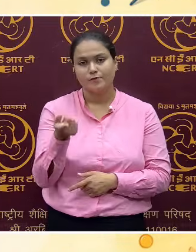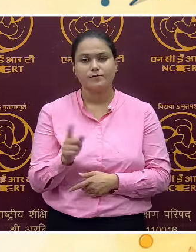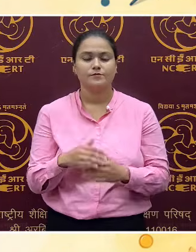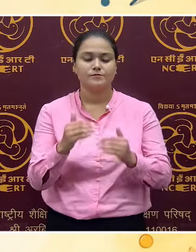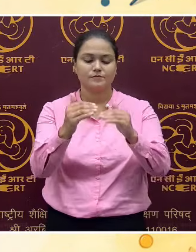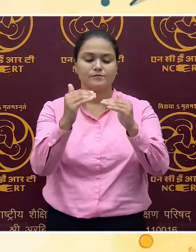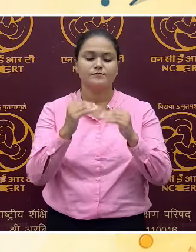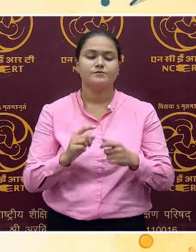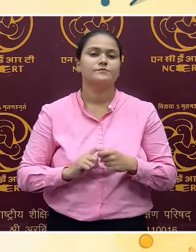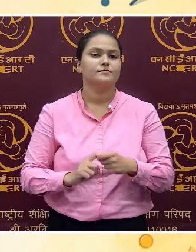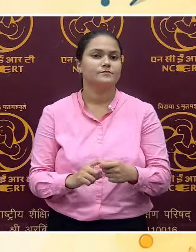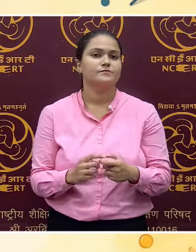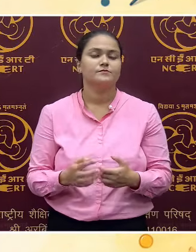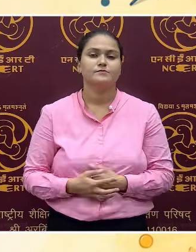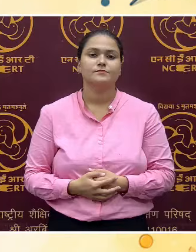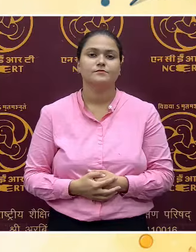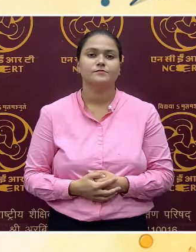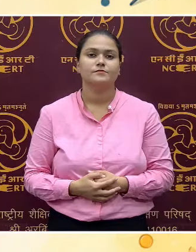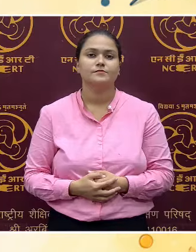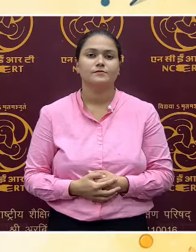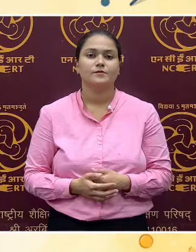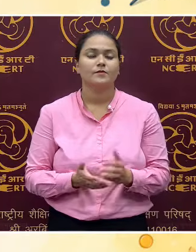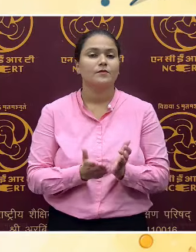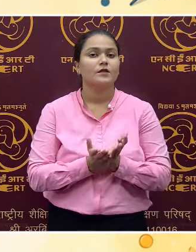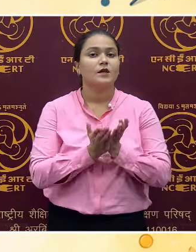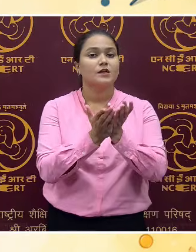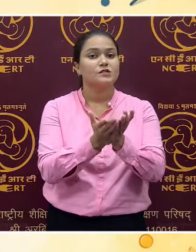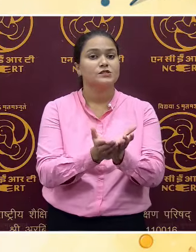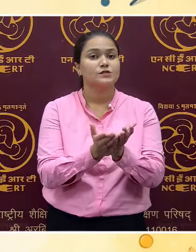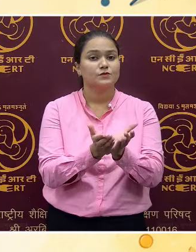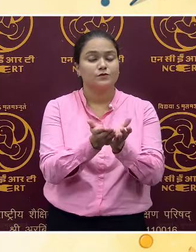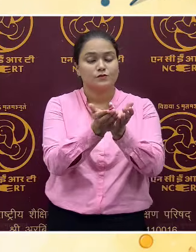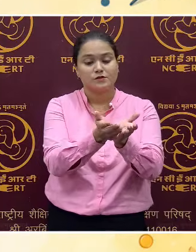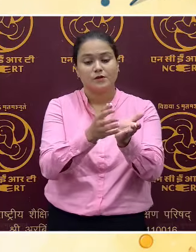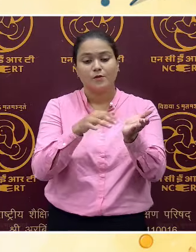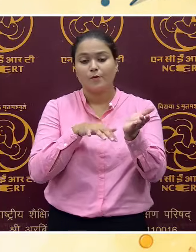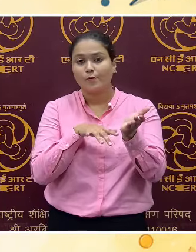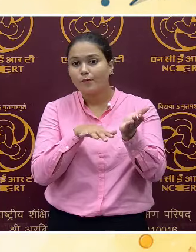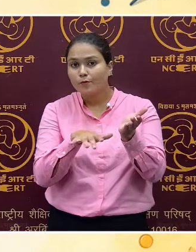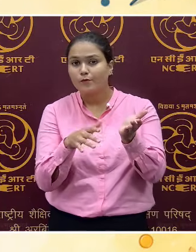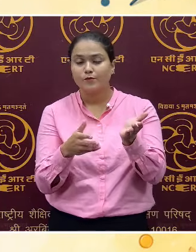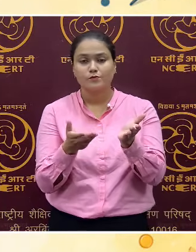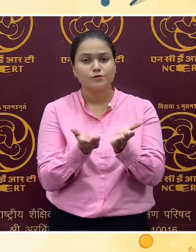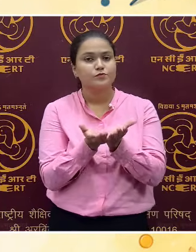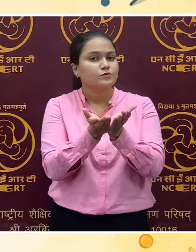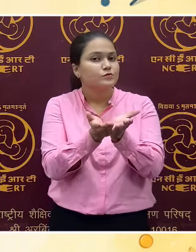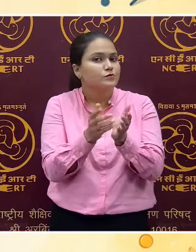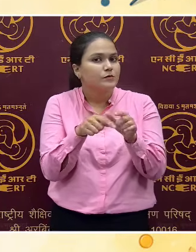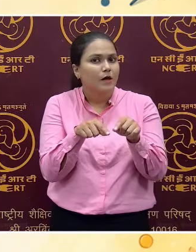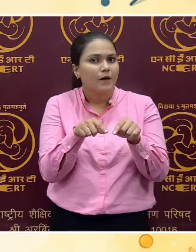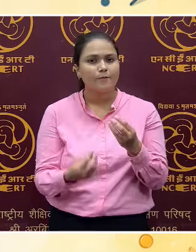next one. The ship was set on fire and abandoned by the crew.